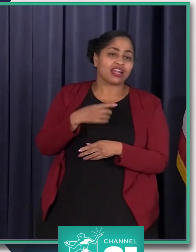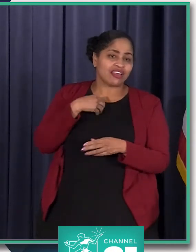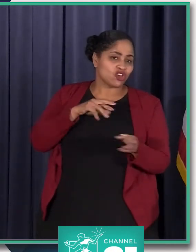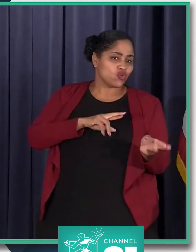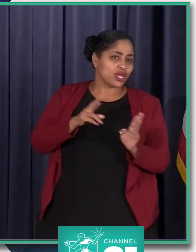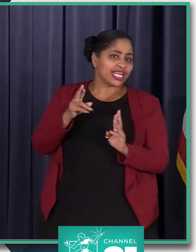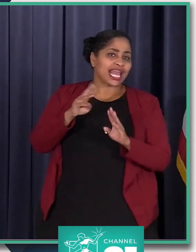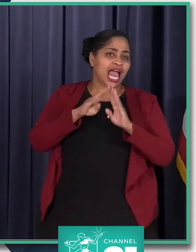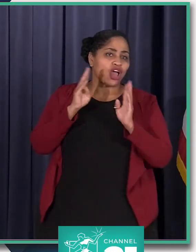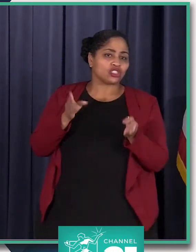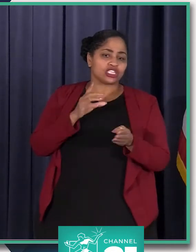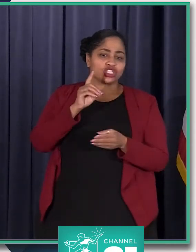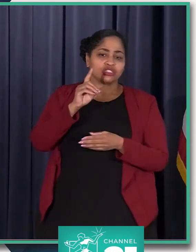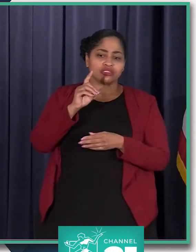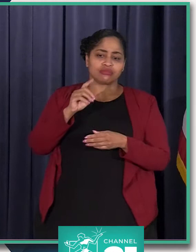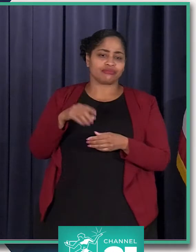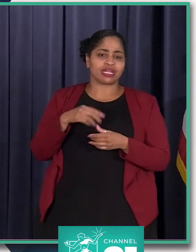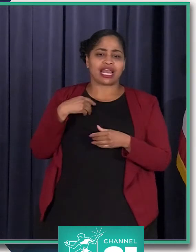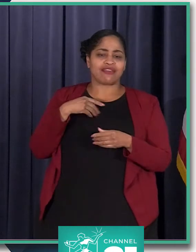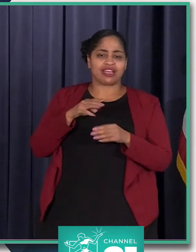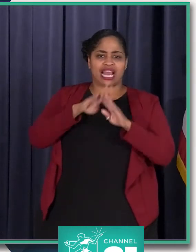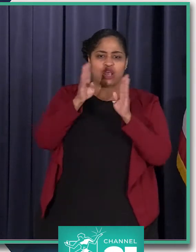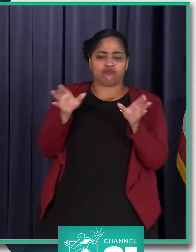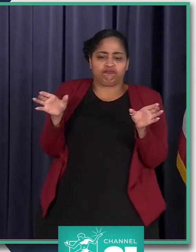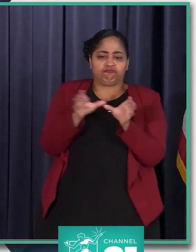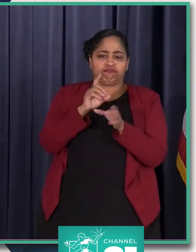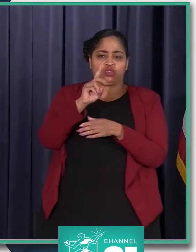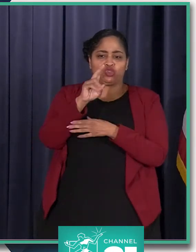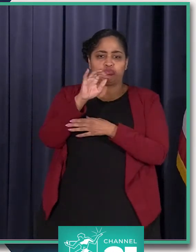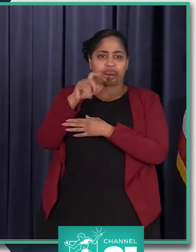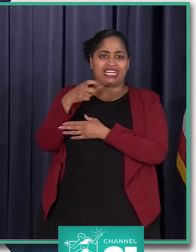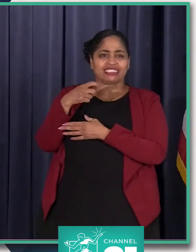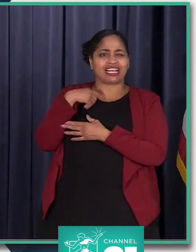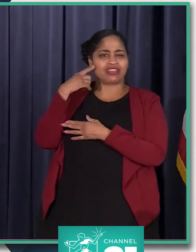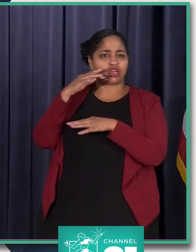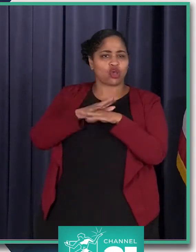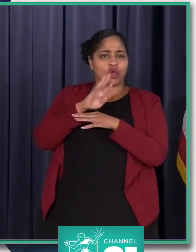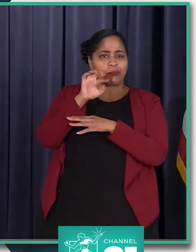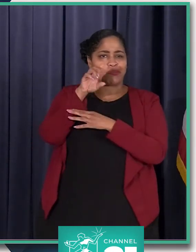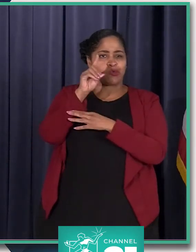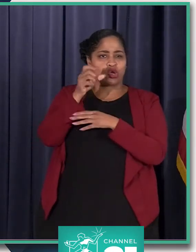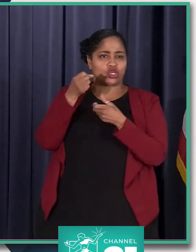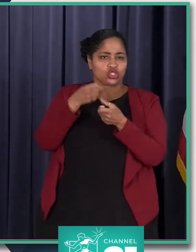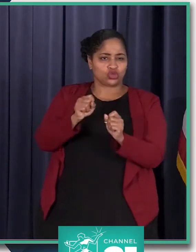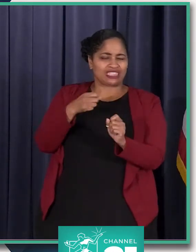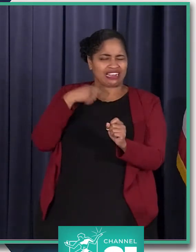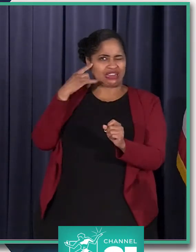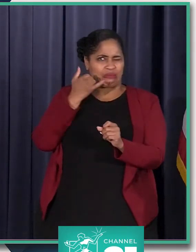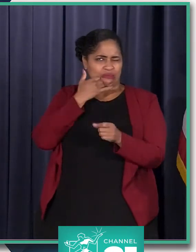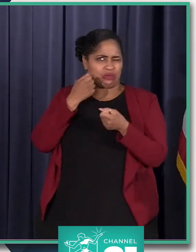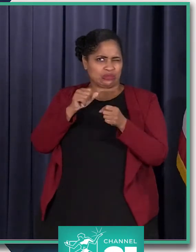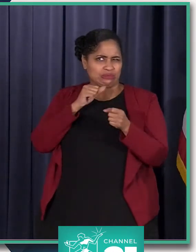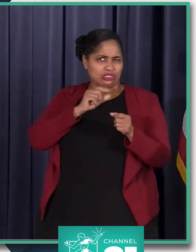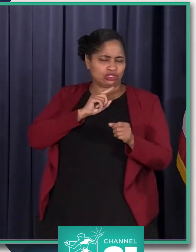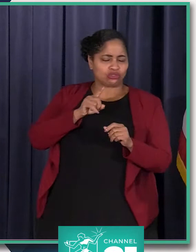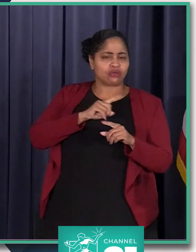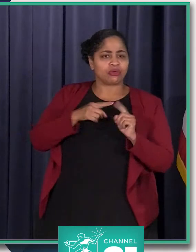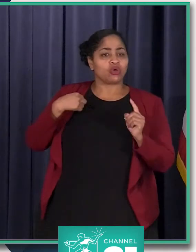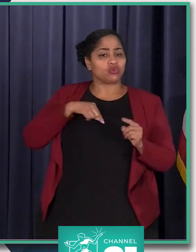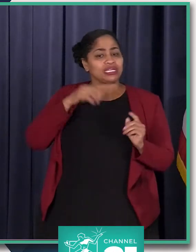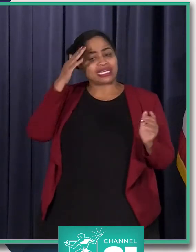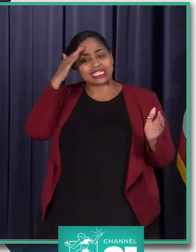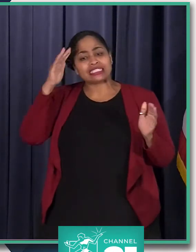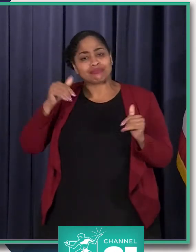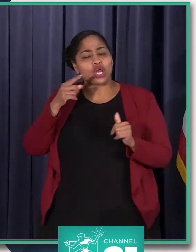houses, the duplexes that we're focused on, I think down there on Broad Street, I may be getting the street wrong, we are